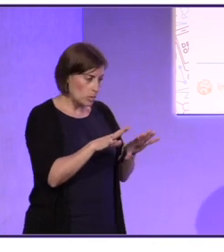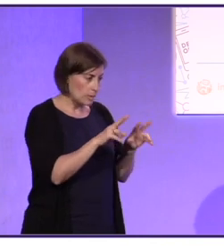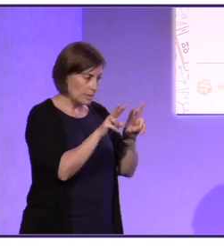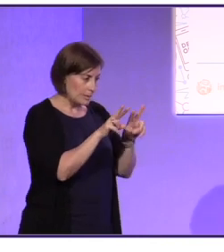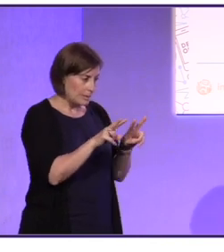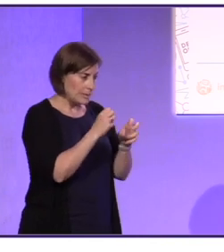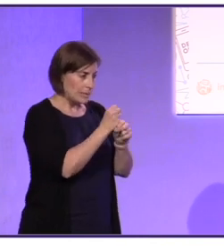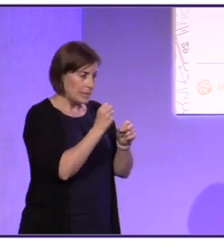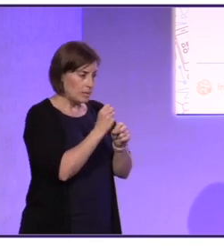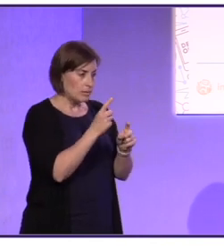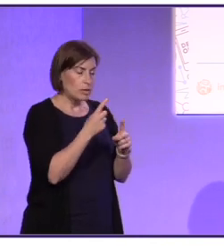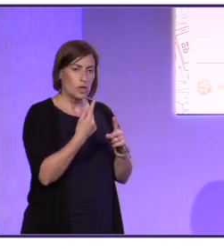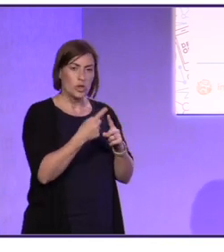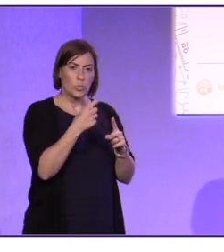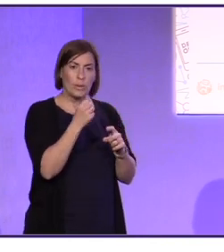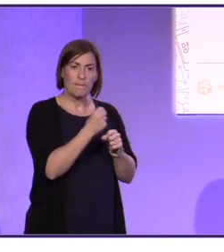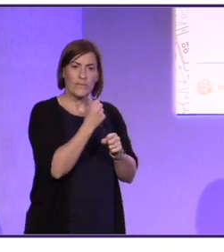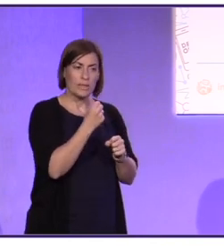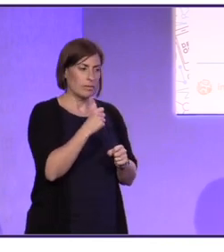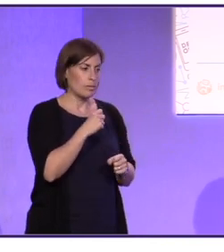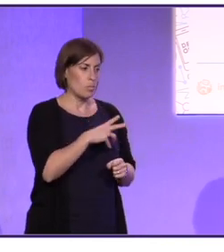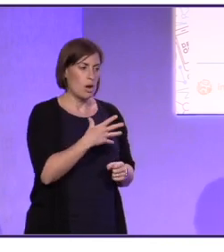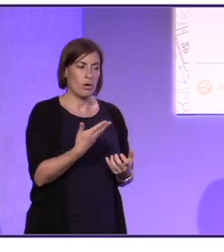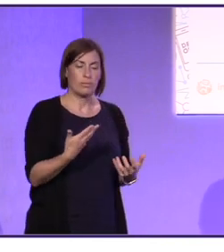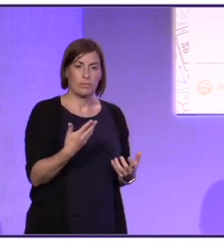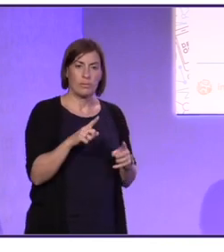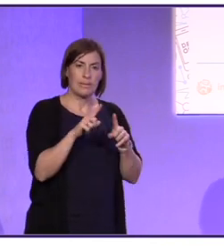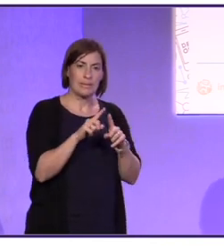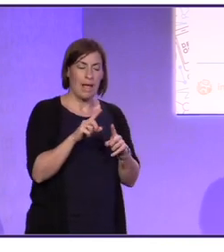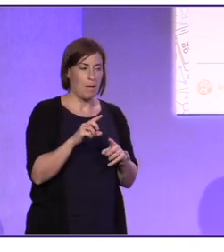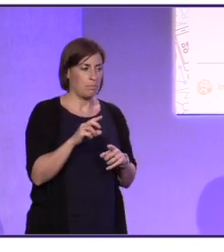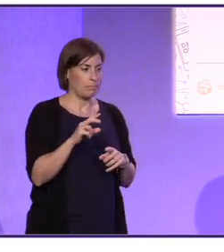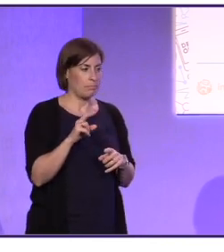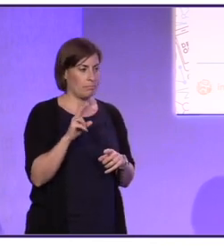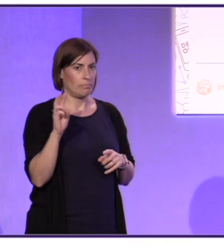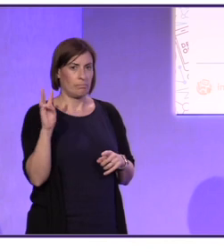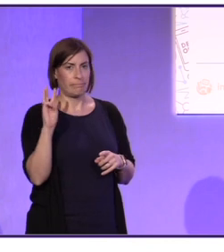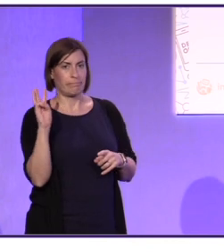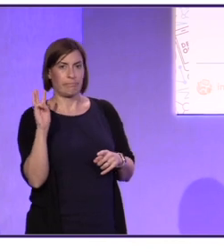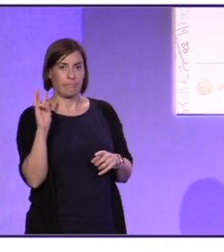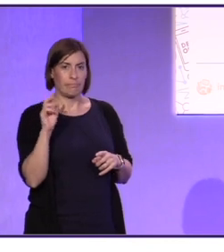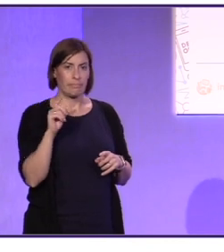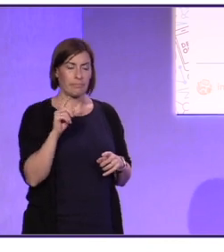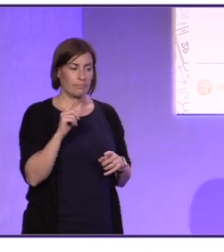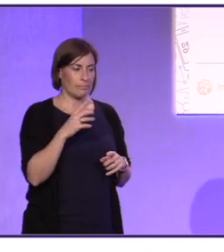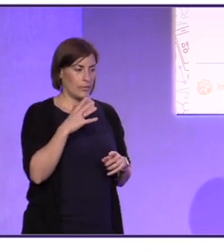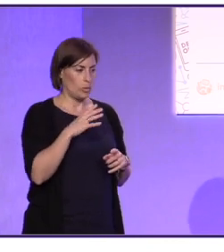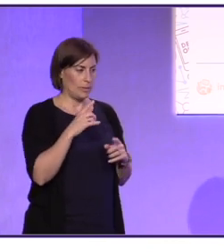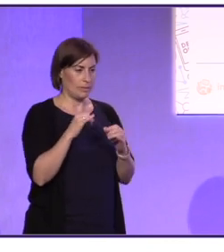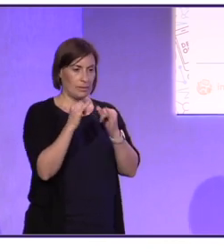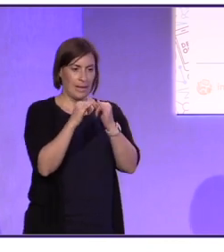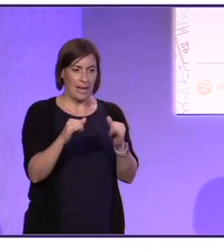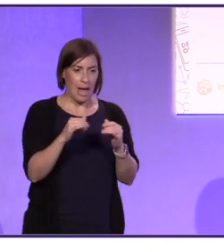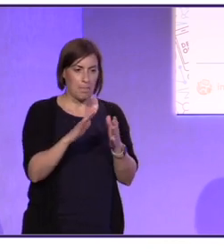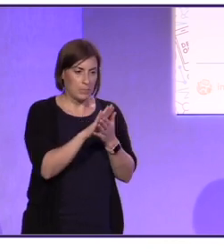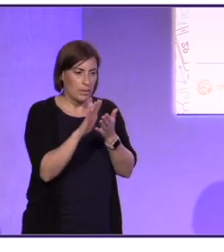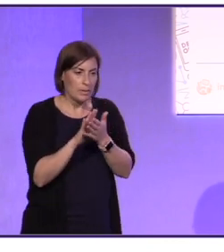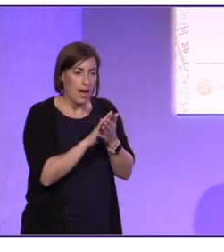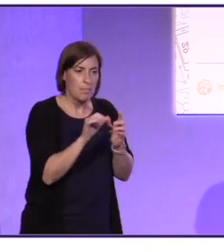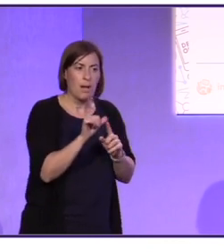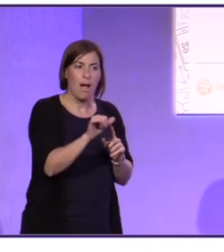I see a quick fix, why shouldn't I do it? It's just like with the Boy Scouts. Leave the campground a tiny bit cleaner than you have seen